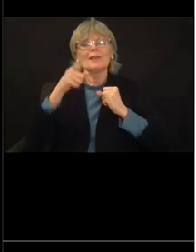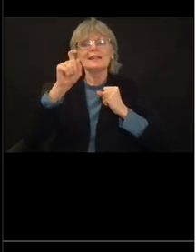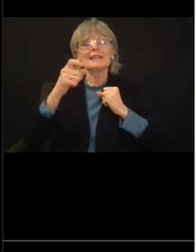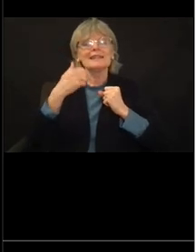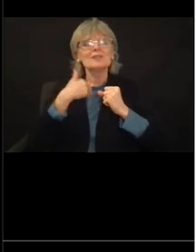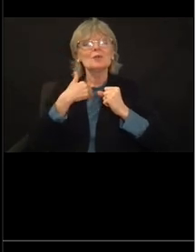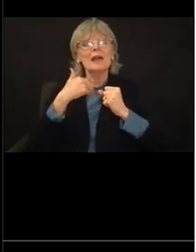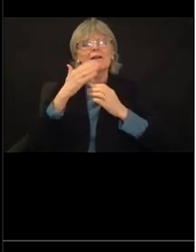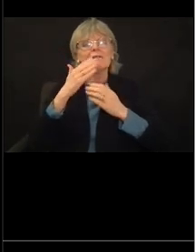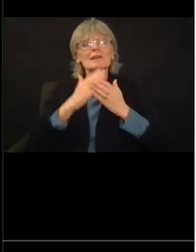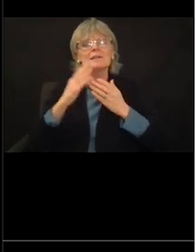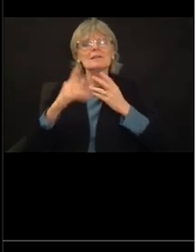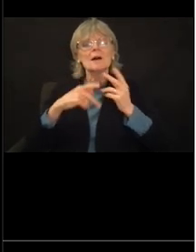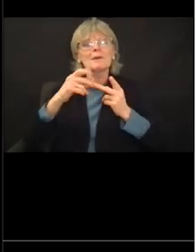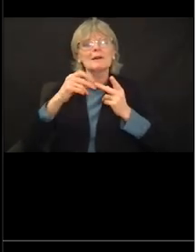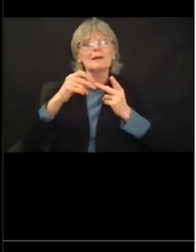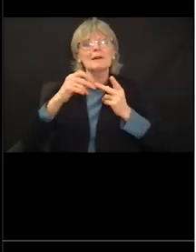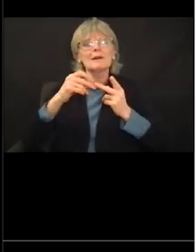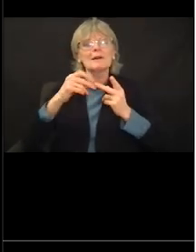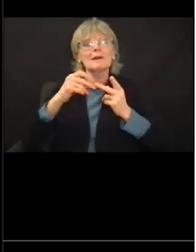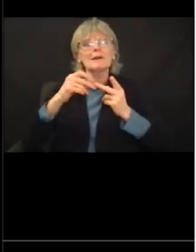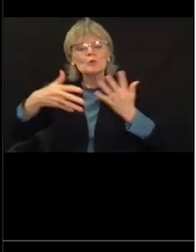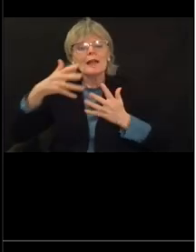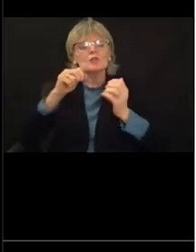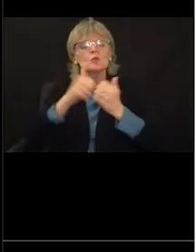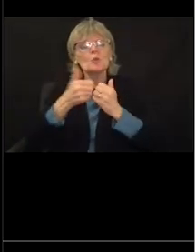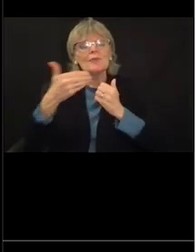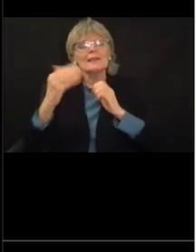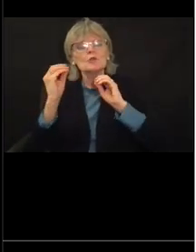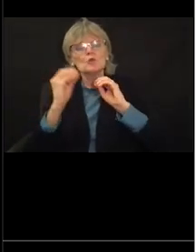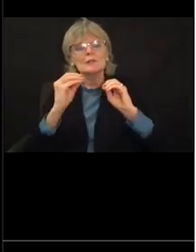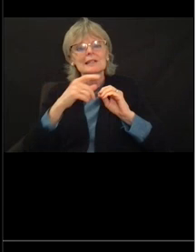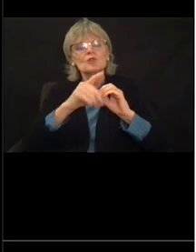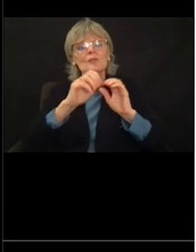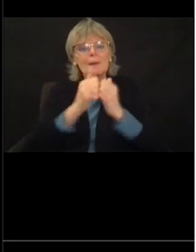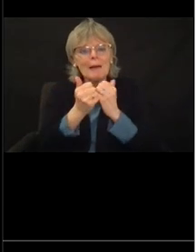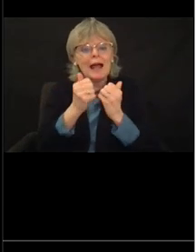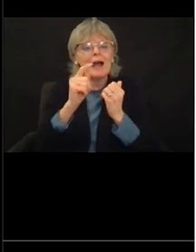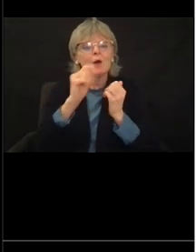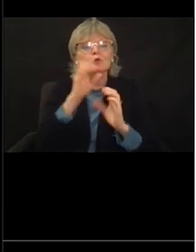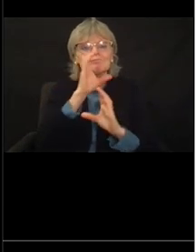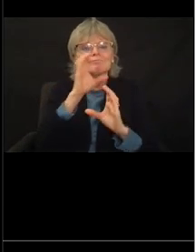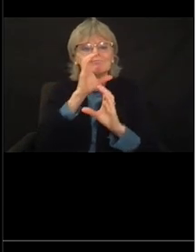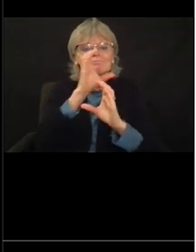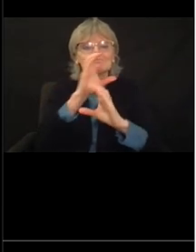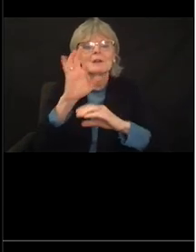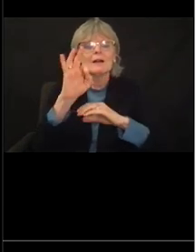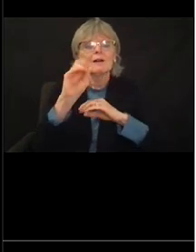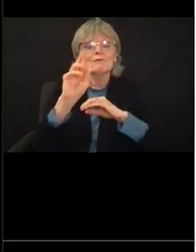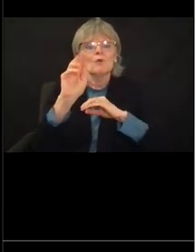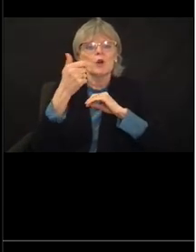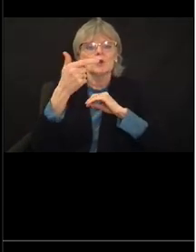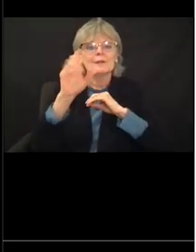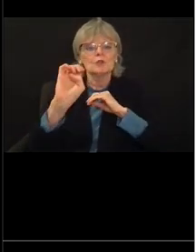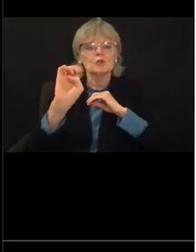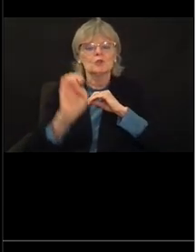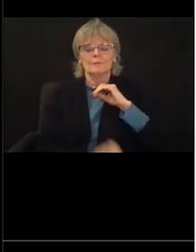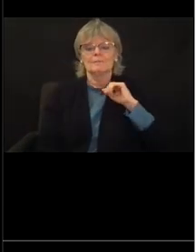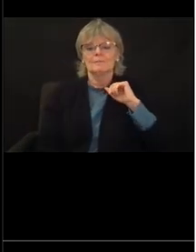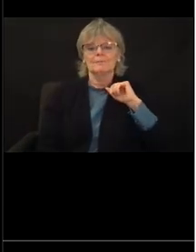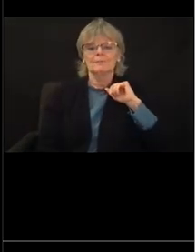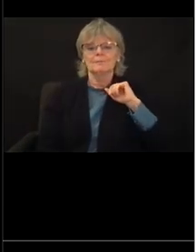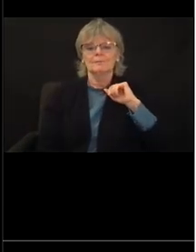of interaction with devices that are teaching them how to forage. So I'm going to show you one more picture. So these